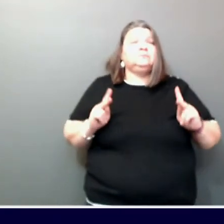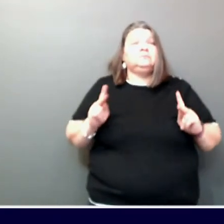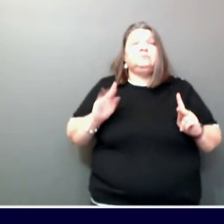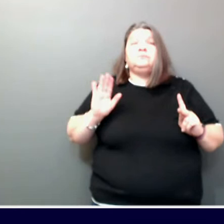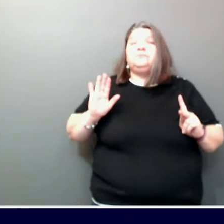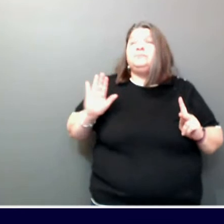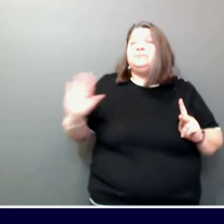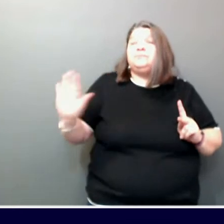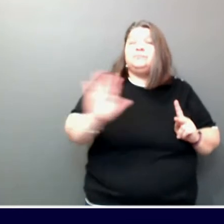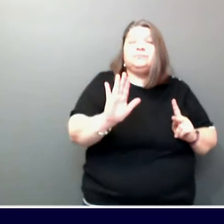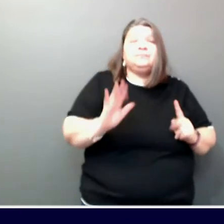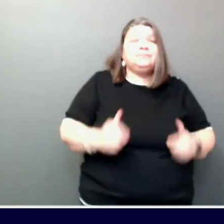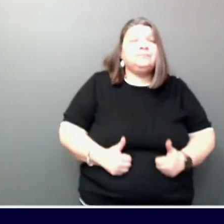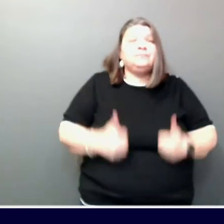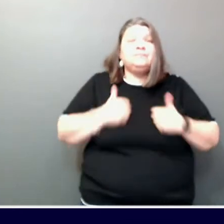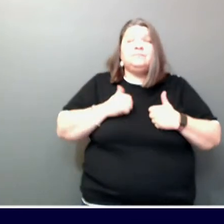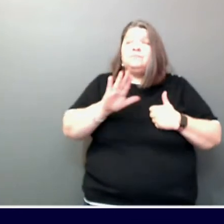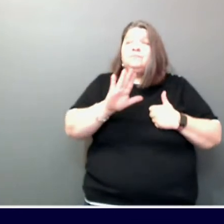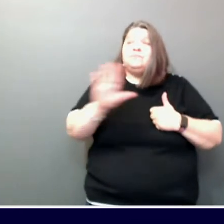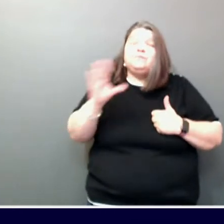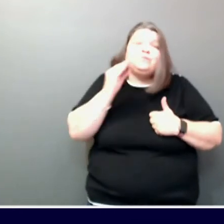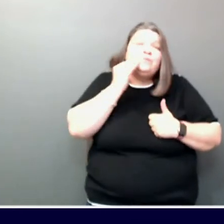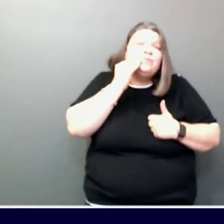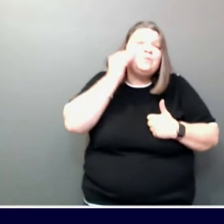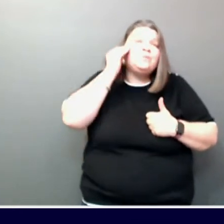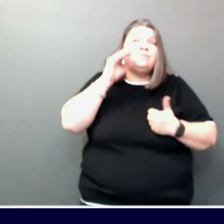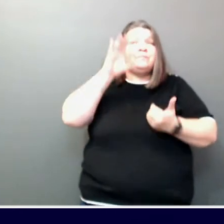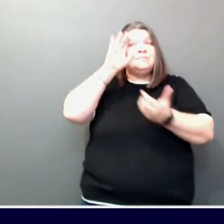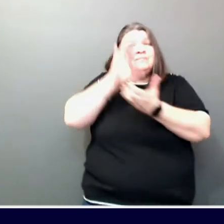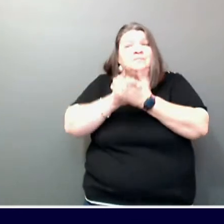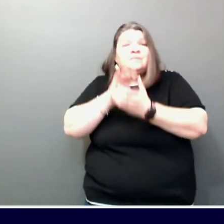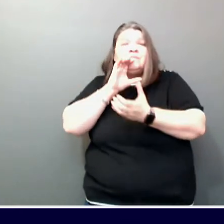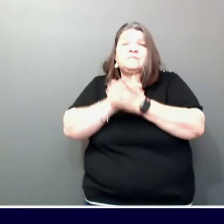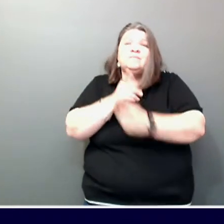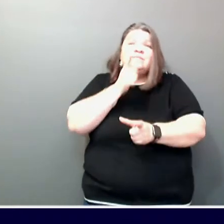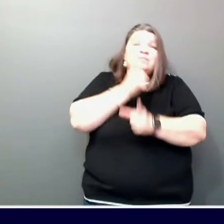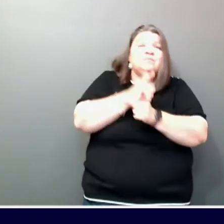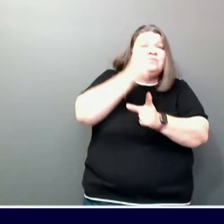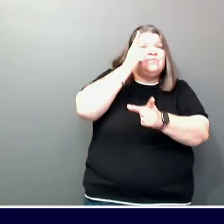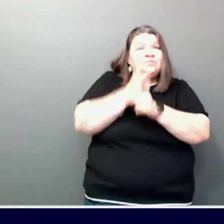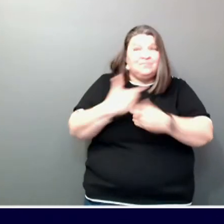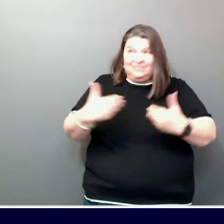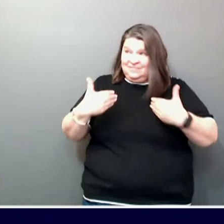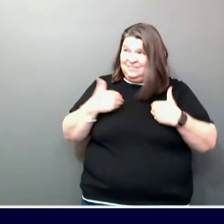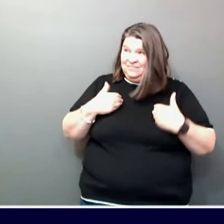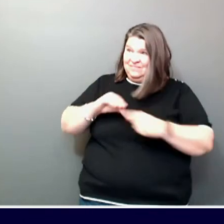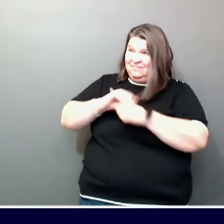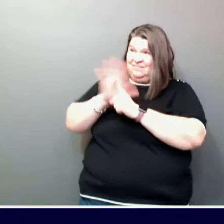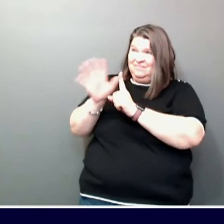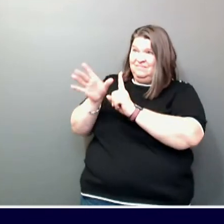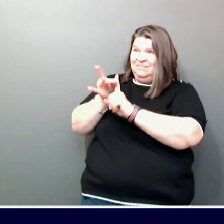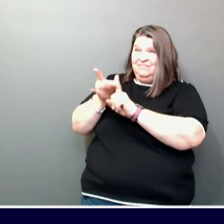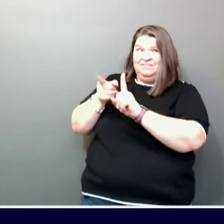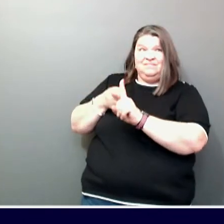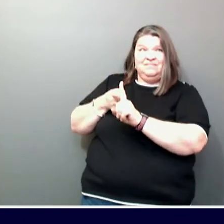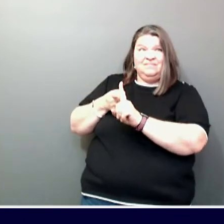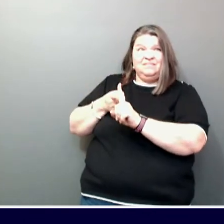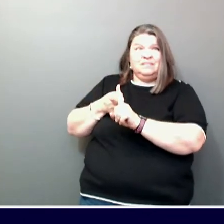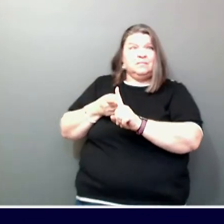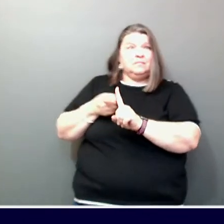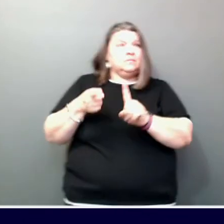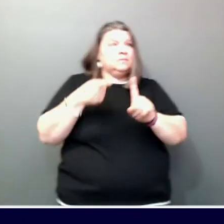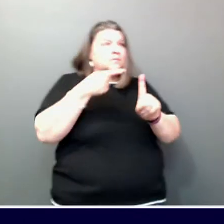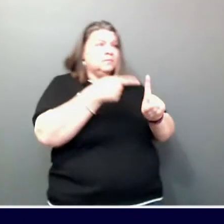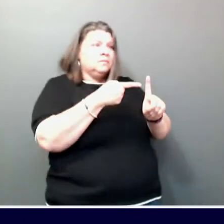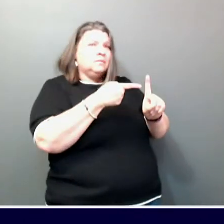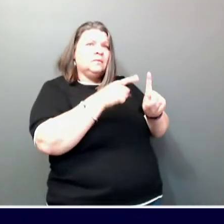a spouse, a sibling, so on and so forth. And they may have come down with symptoms that are entirely consistent with COVID, but in an effort to stay